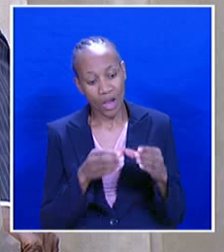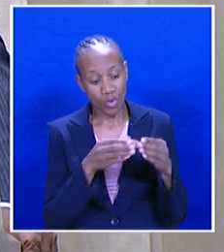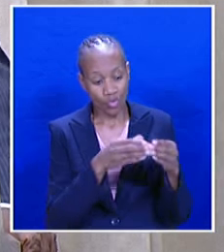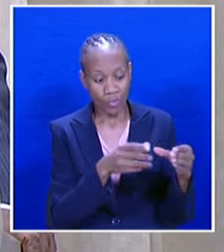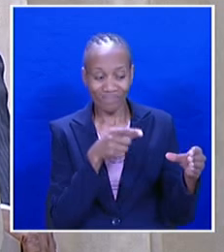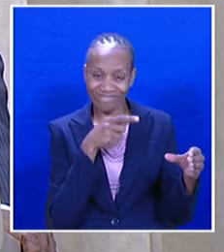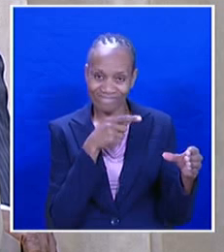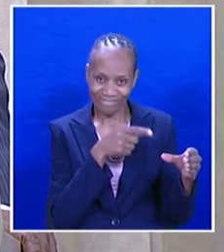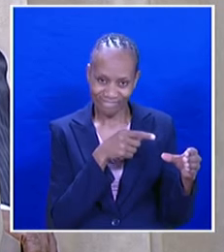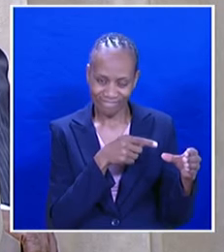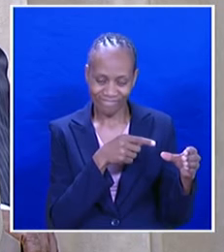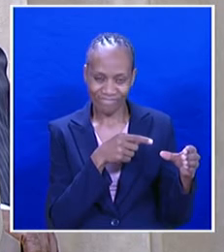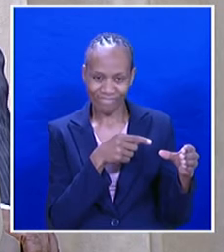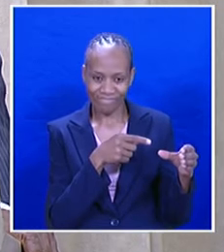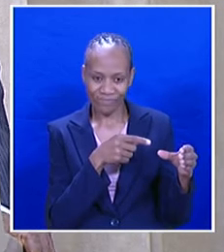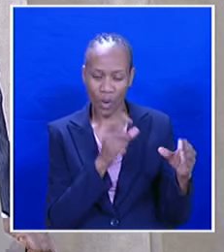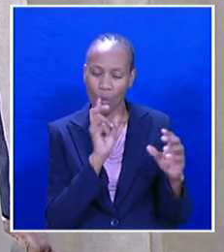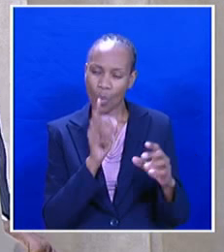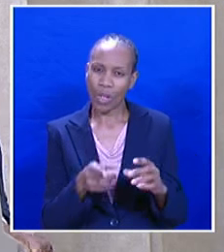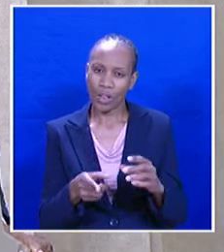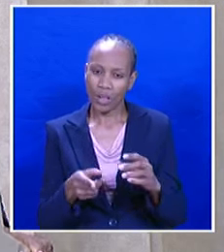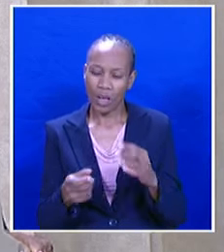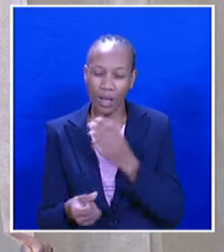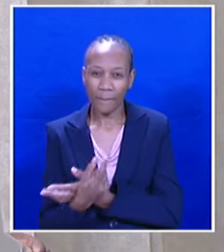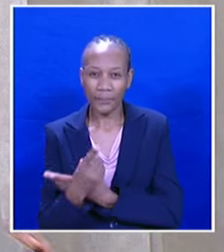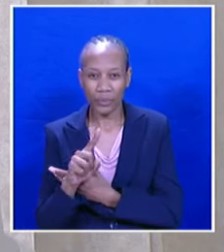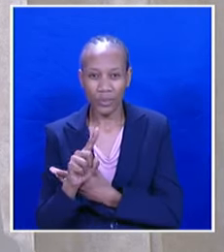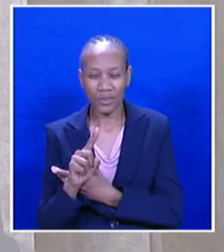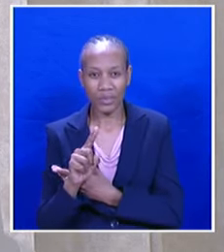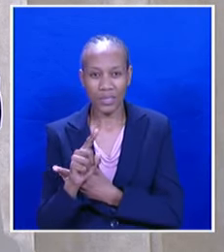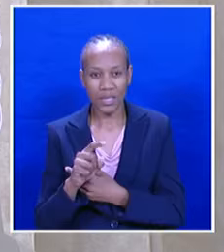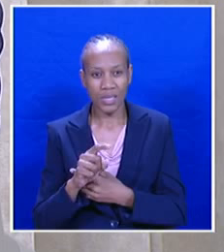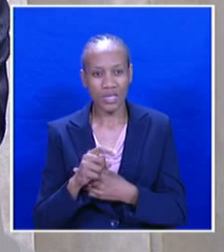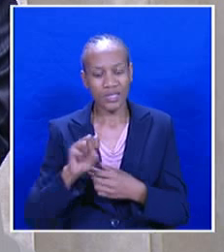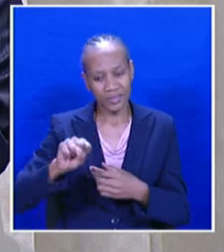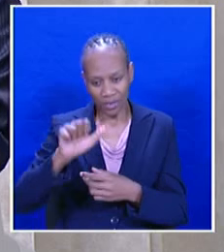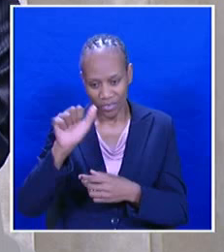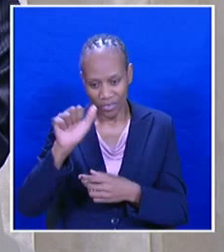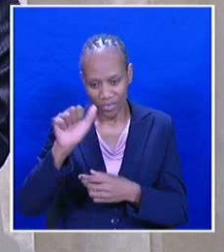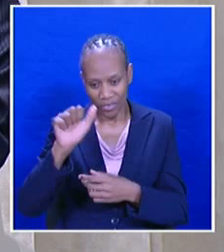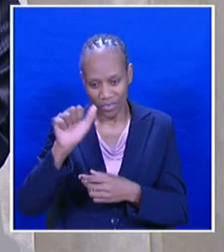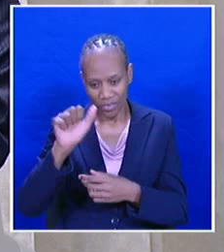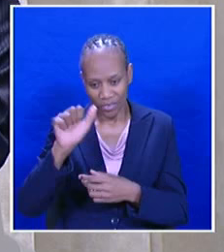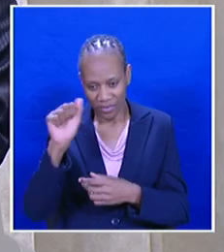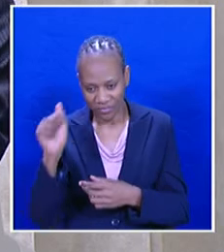year. The 8th South Africa Germany Binational Commission was held in Pretoria